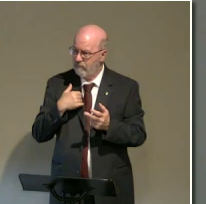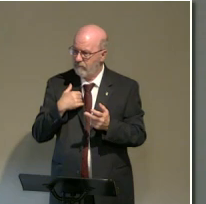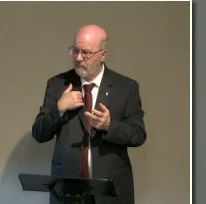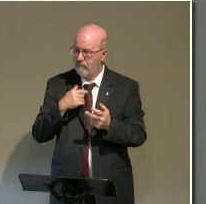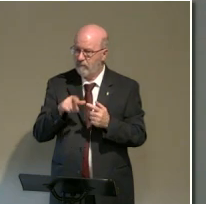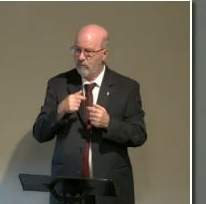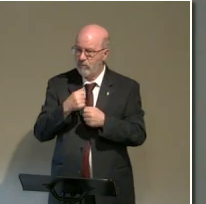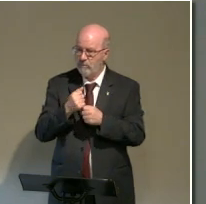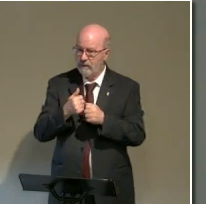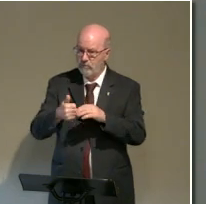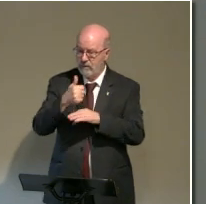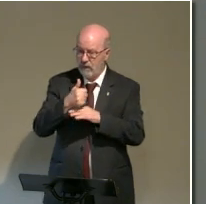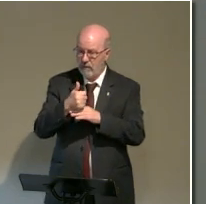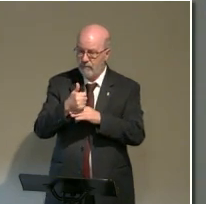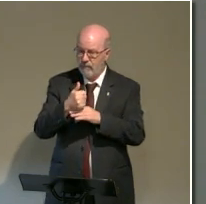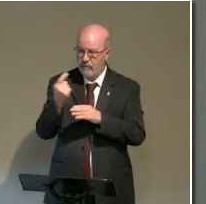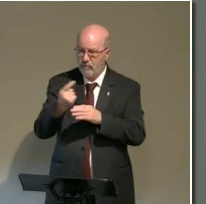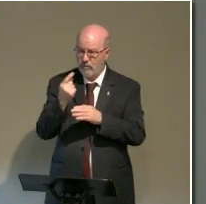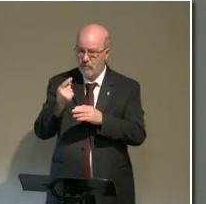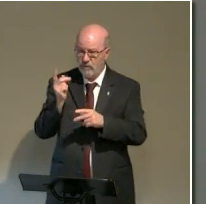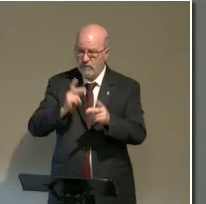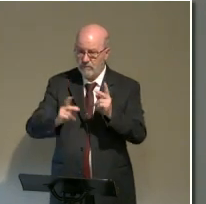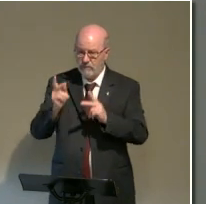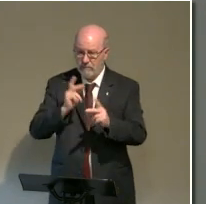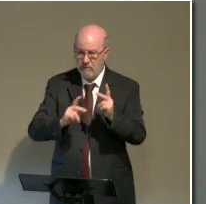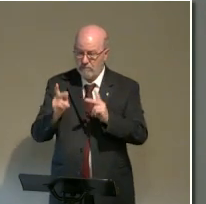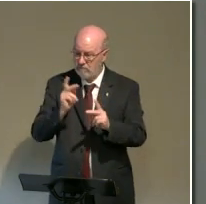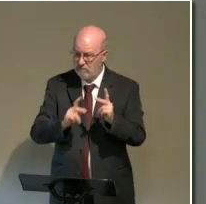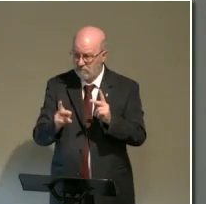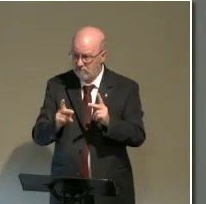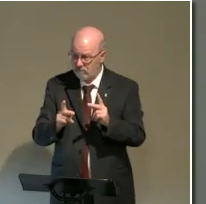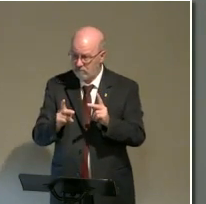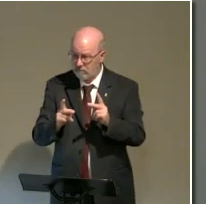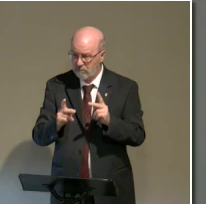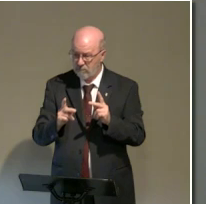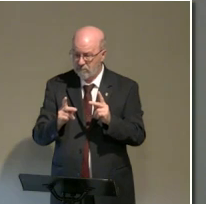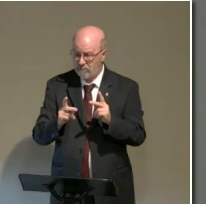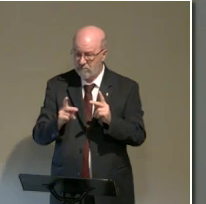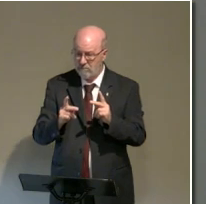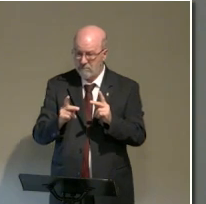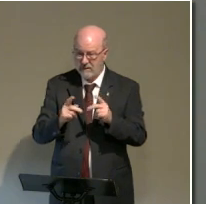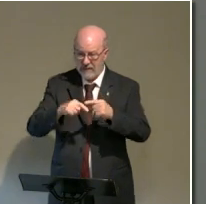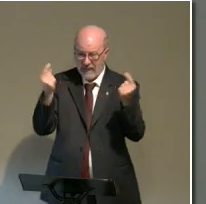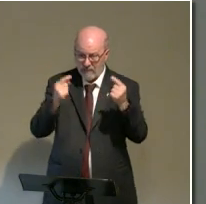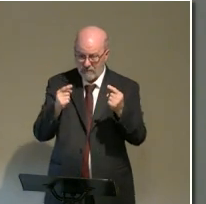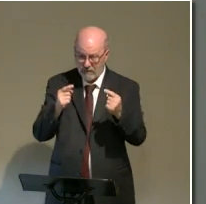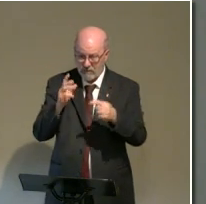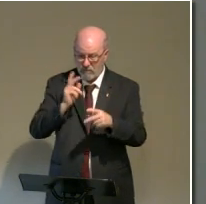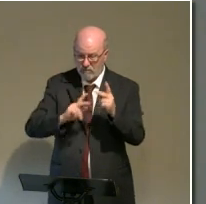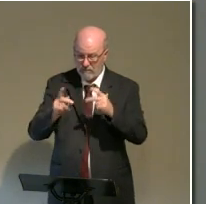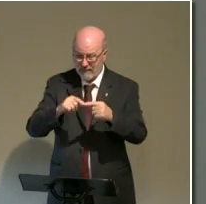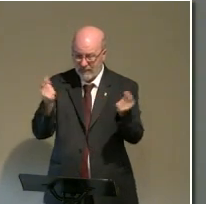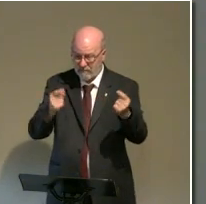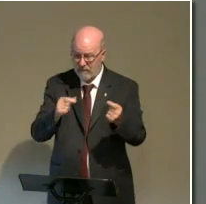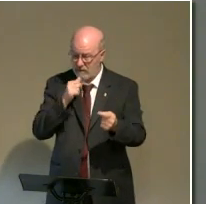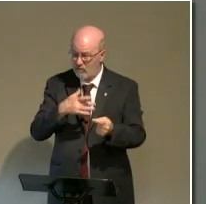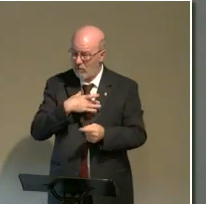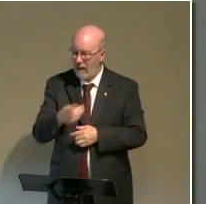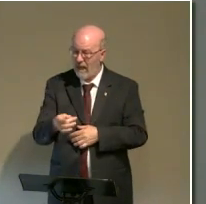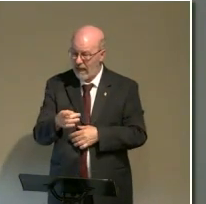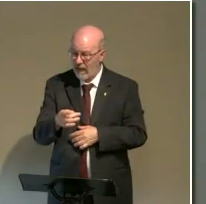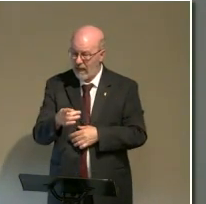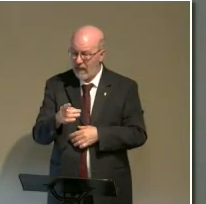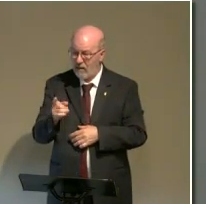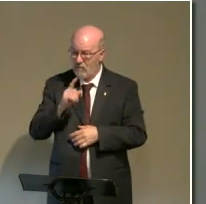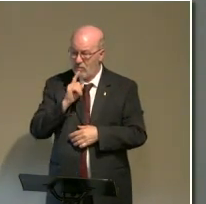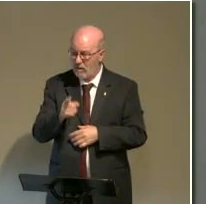Now, when you make it to the top, there's always going to be those people. The envy, right? There's always going to be those people who don't like where